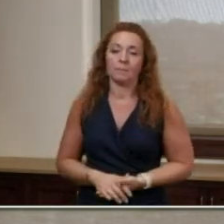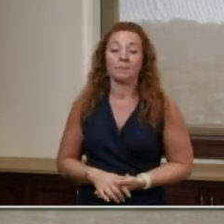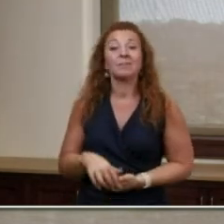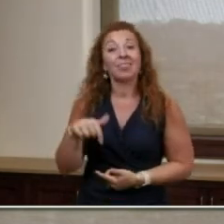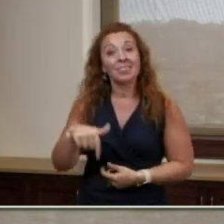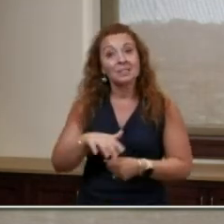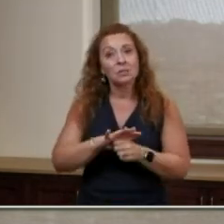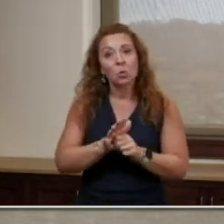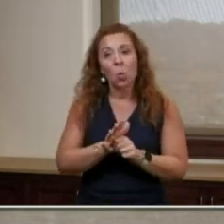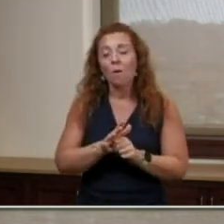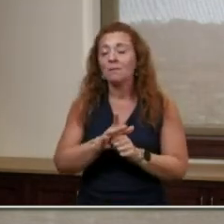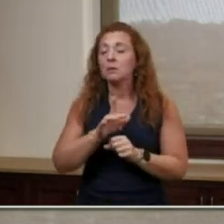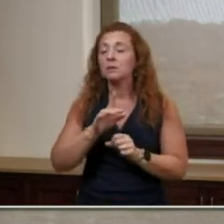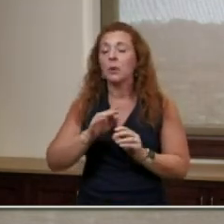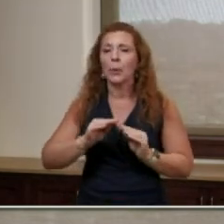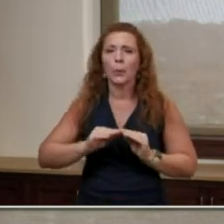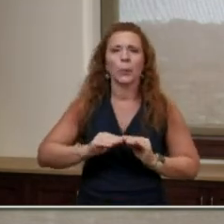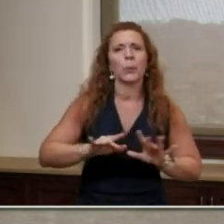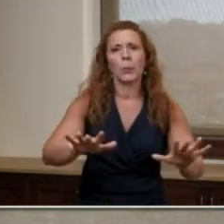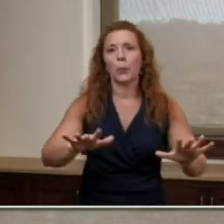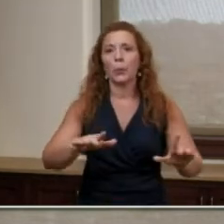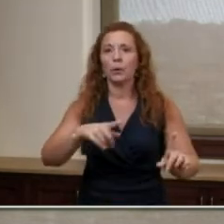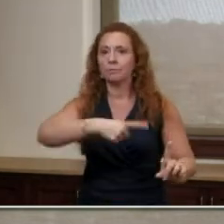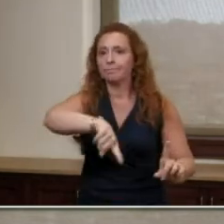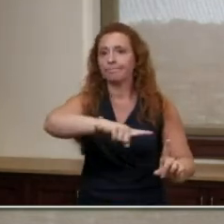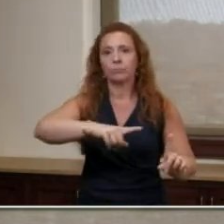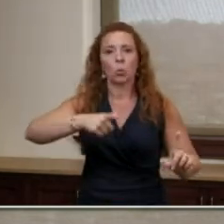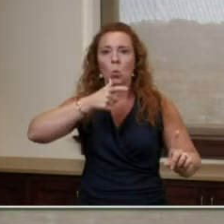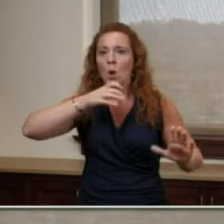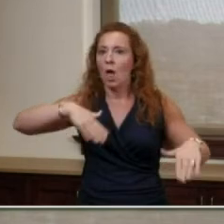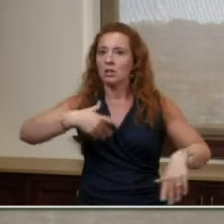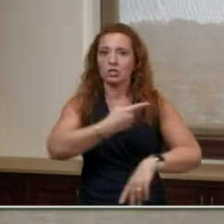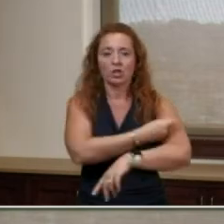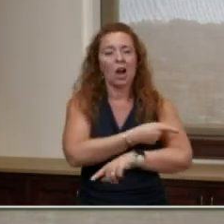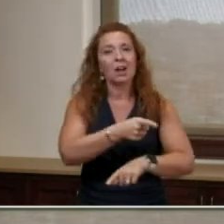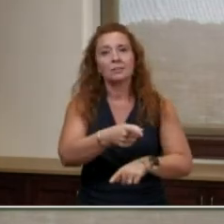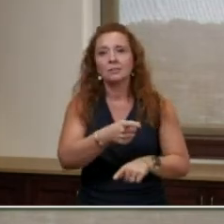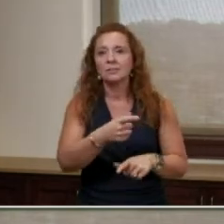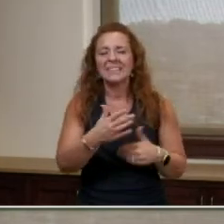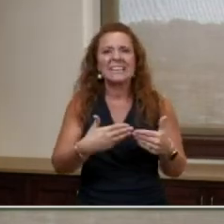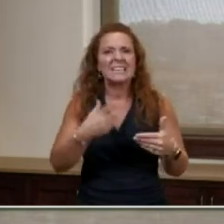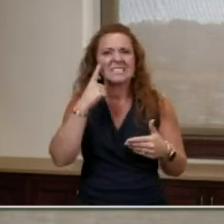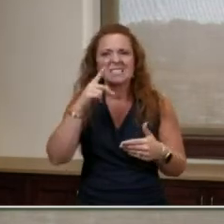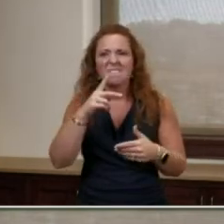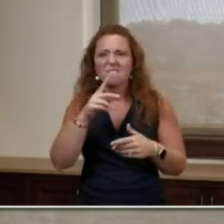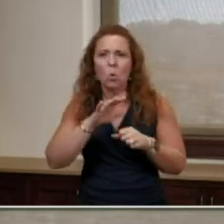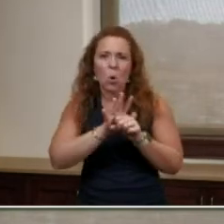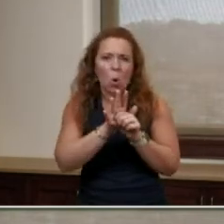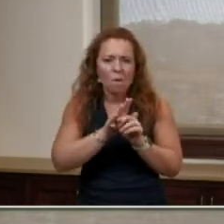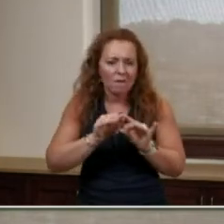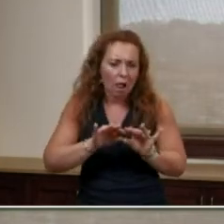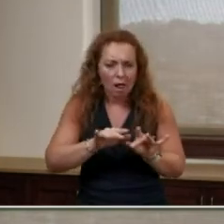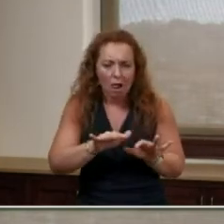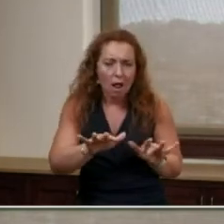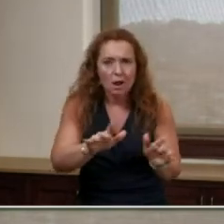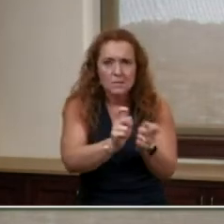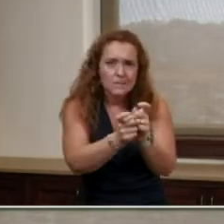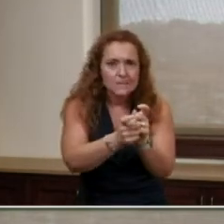virus is thriving mostly on the unvaccinated. They serve as fertile ground for more variants to emerge in the